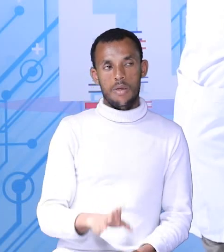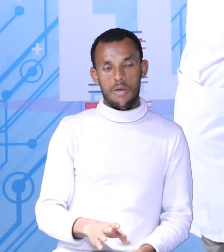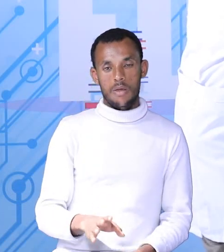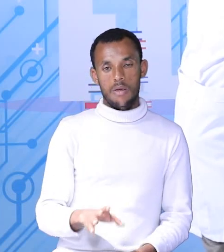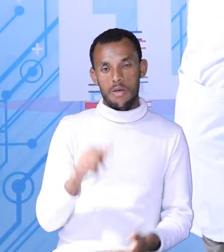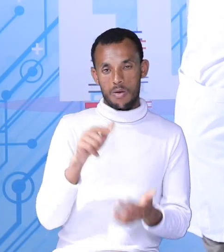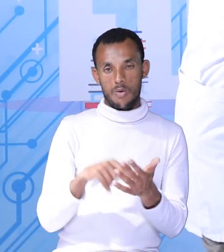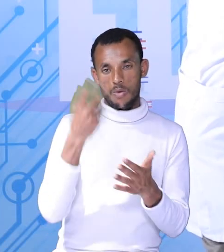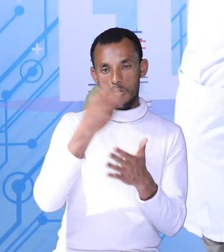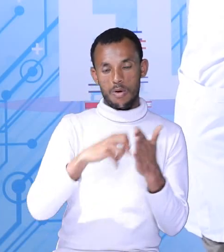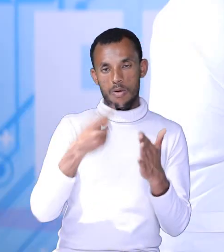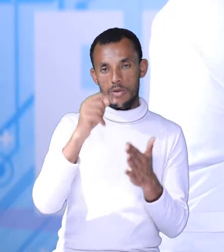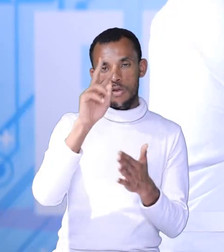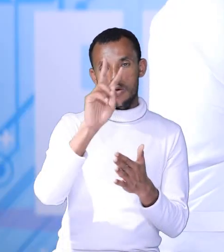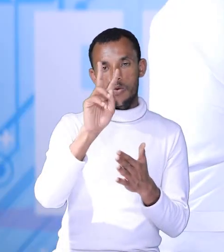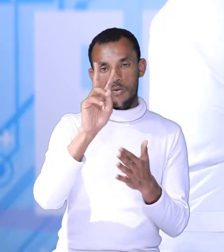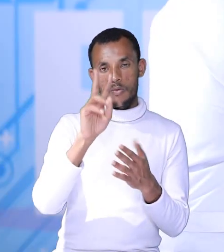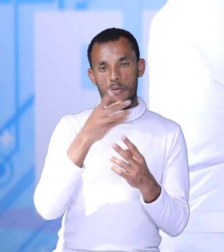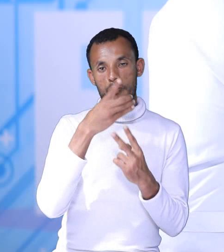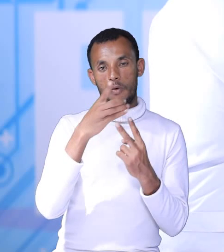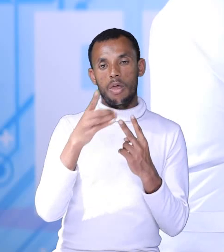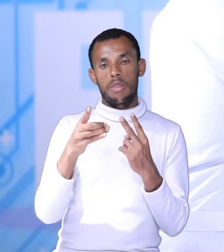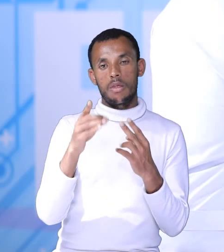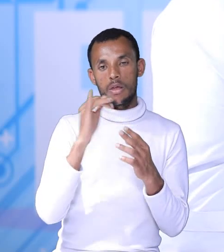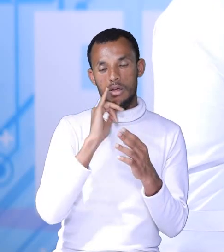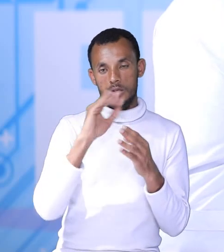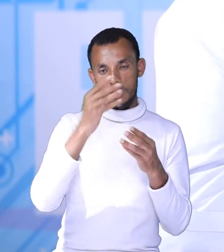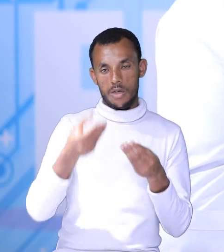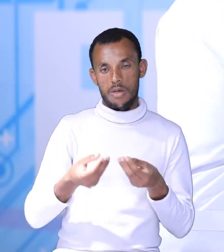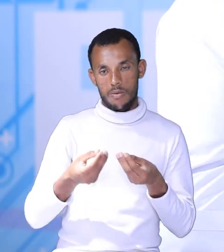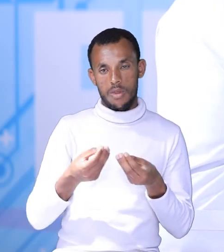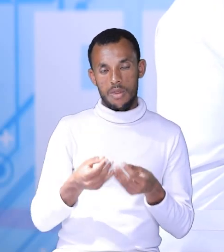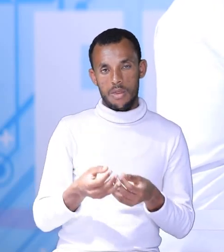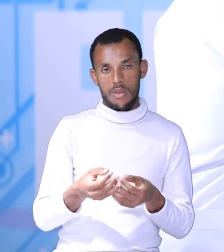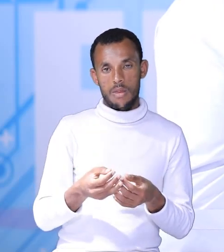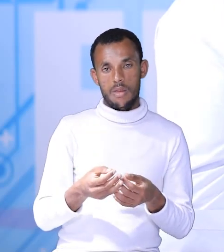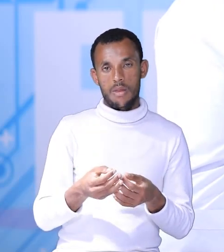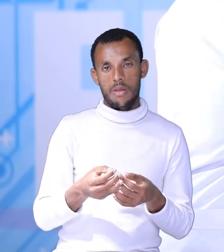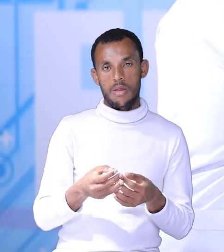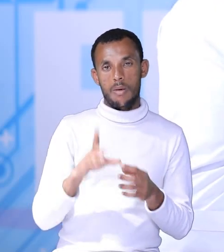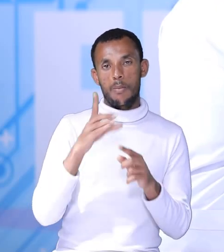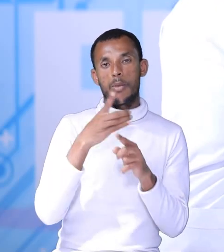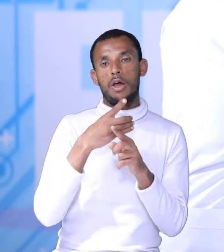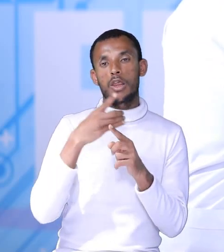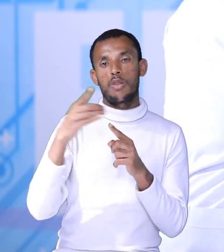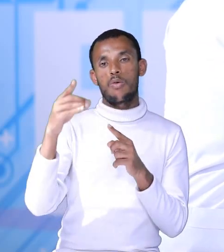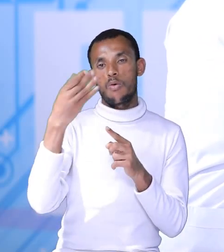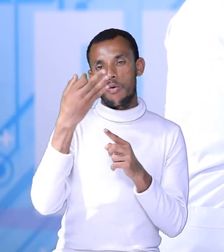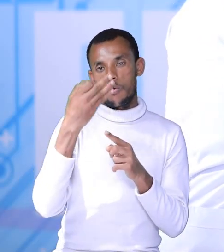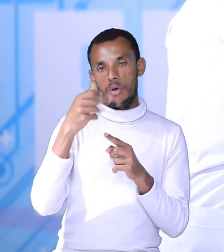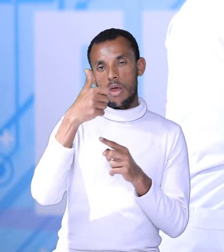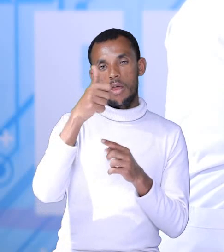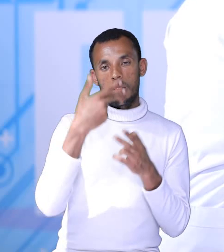the dot product of the two vectors is given by magnitude of a